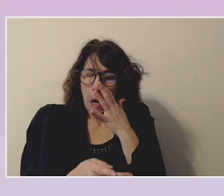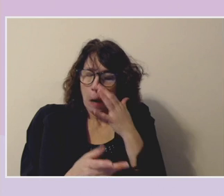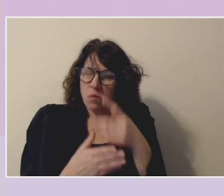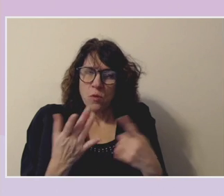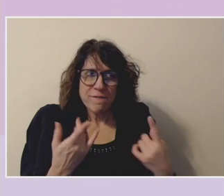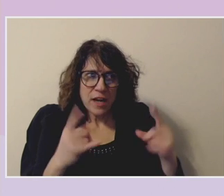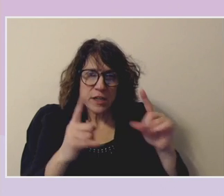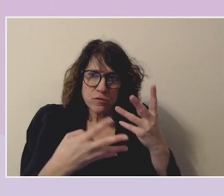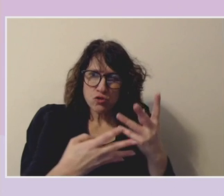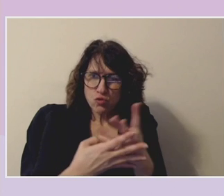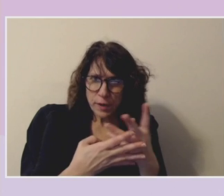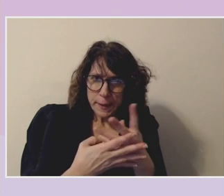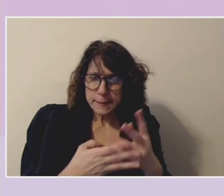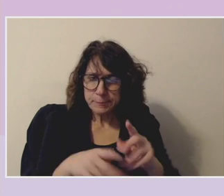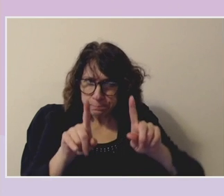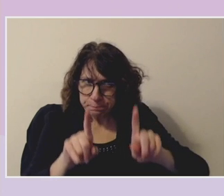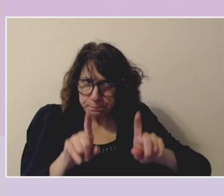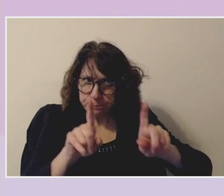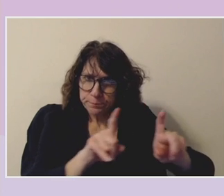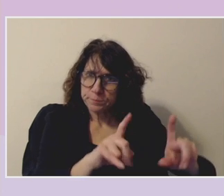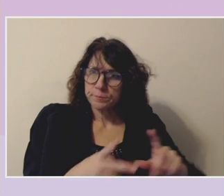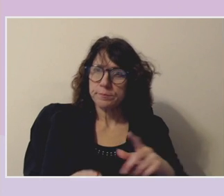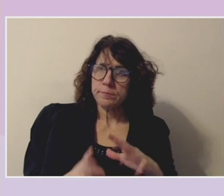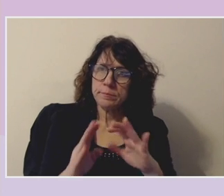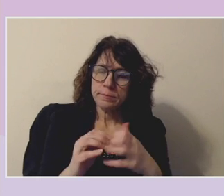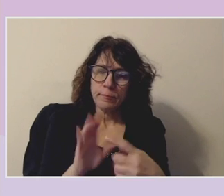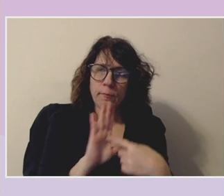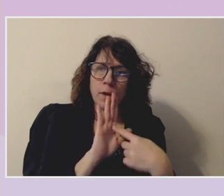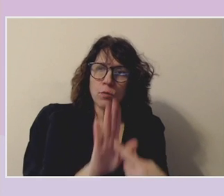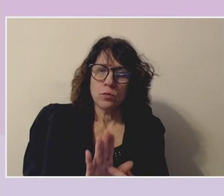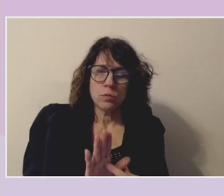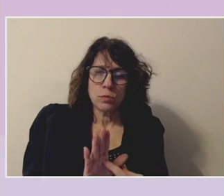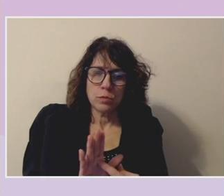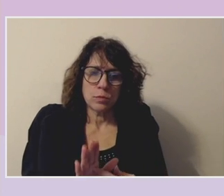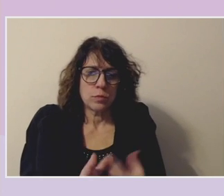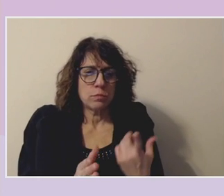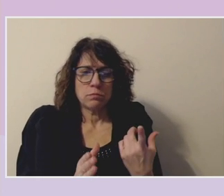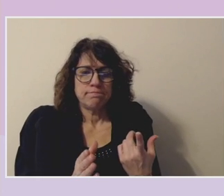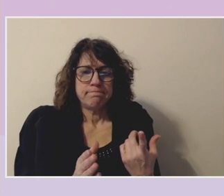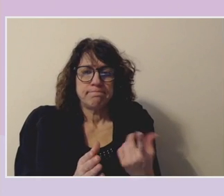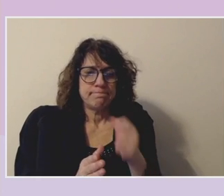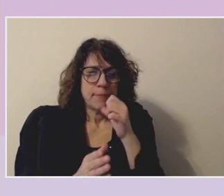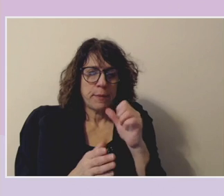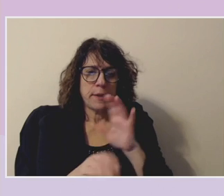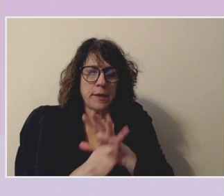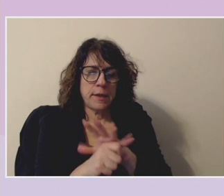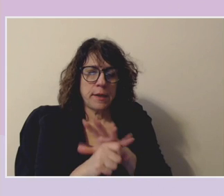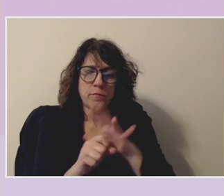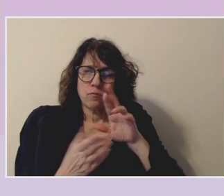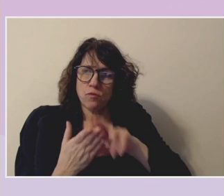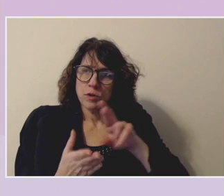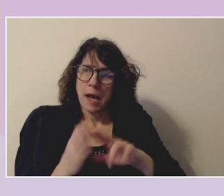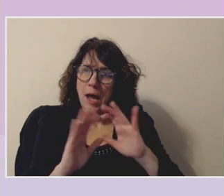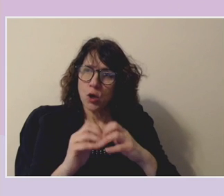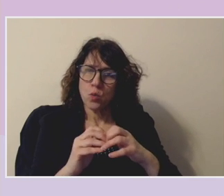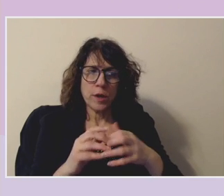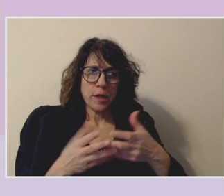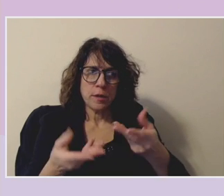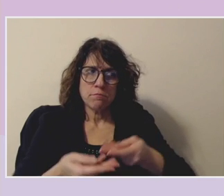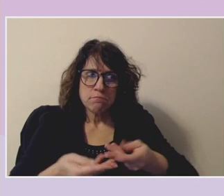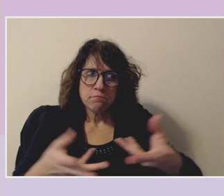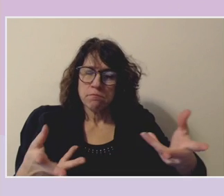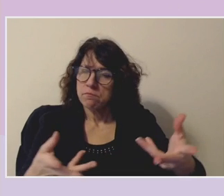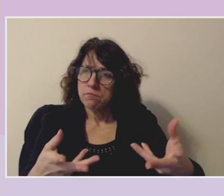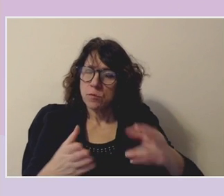about equity in that space? And it demonstrates there hasn't been enough research. So how do we put forth some of this research moving forward? This